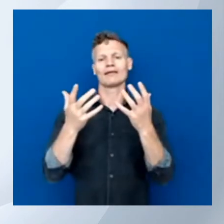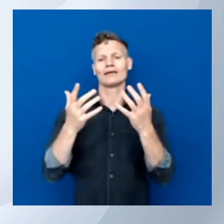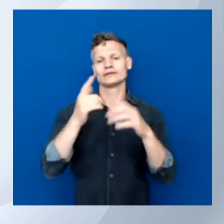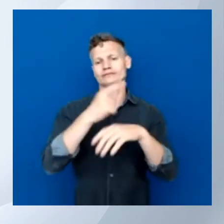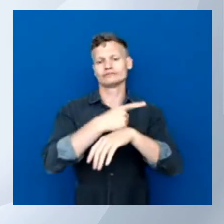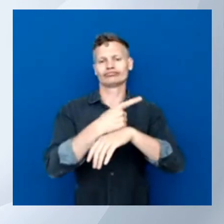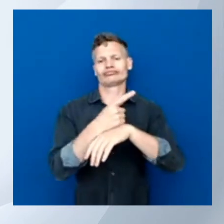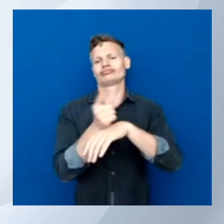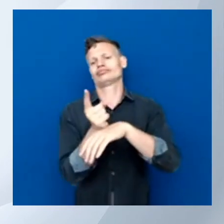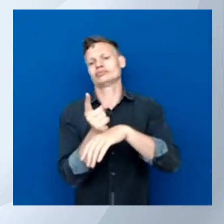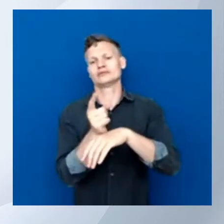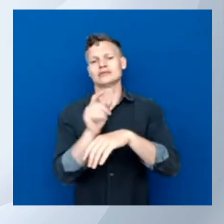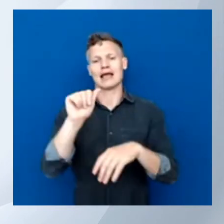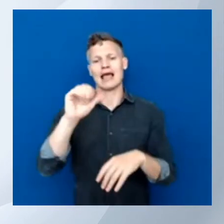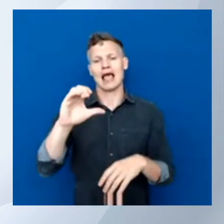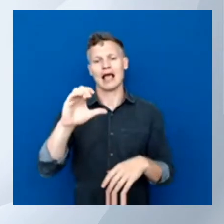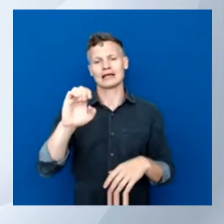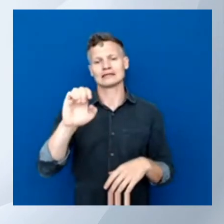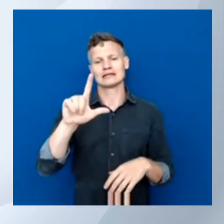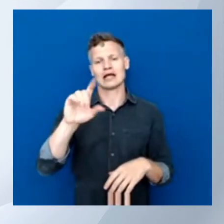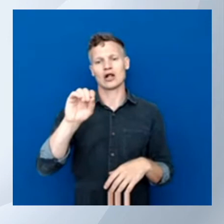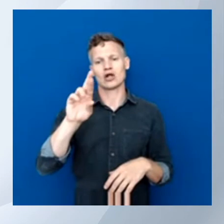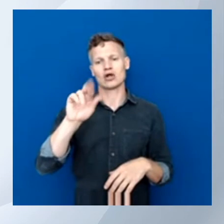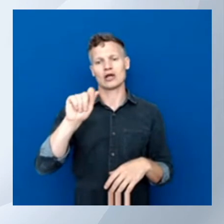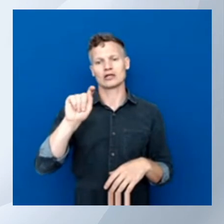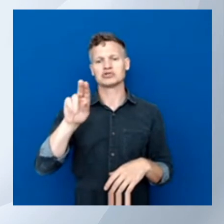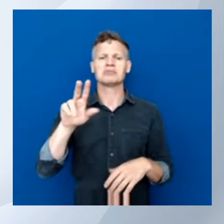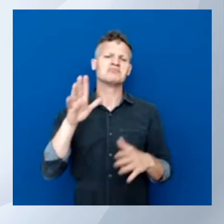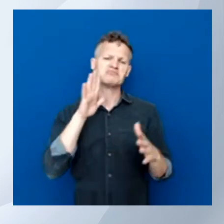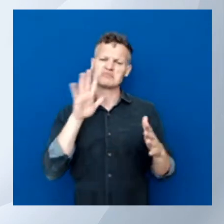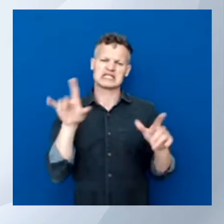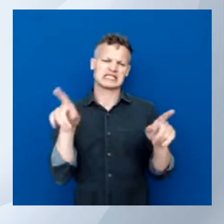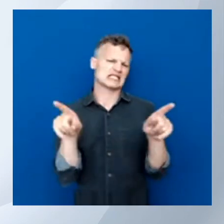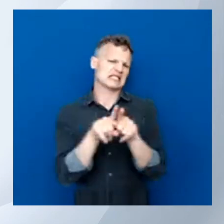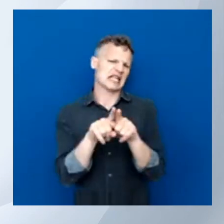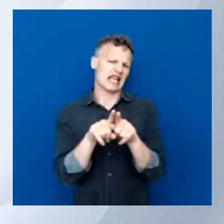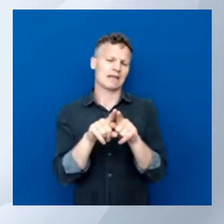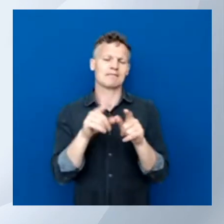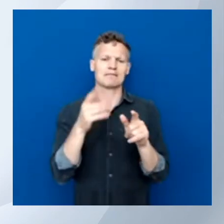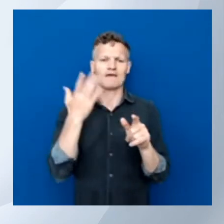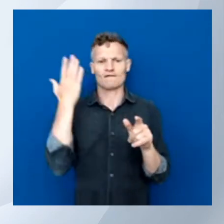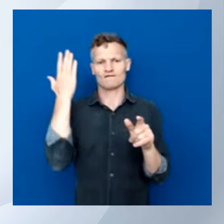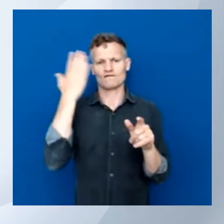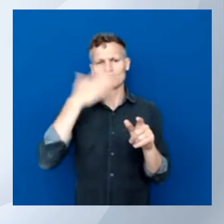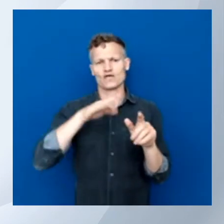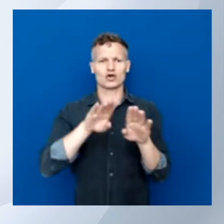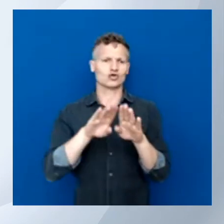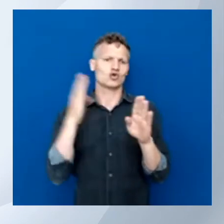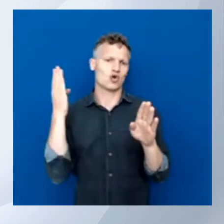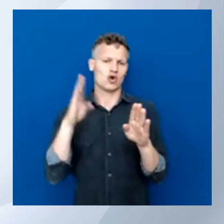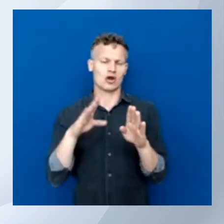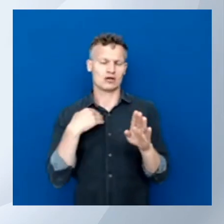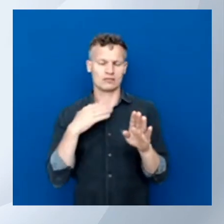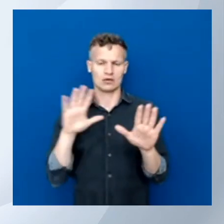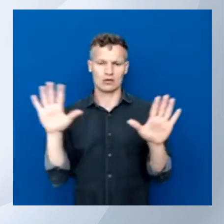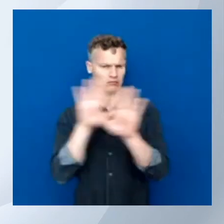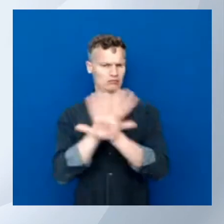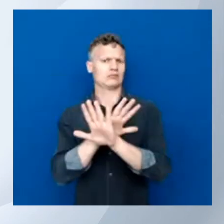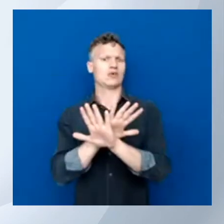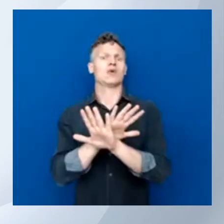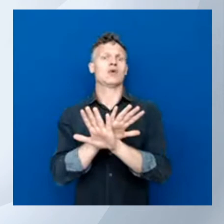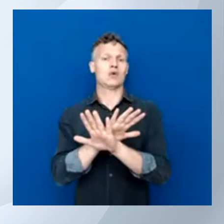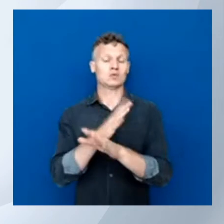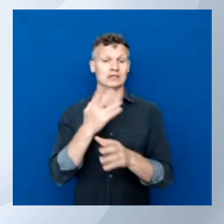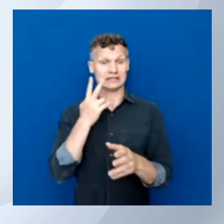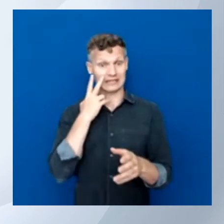Front Door. Oh, okay, that shouldn't have happened. Okay, so you see now we've actually reliably switched over to the Australia